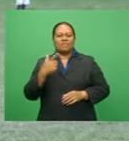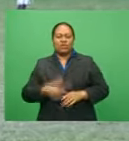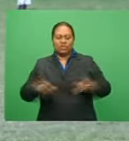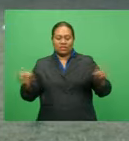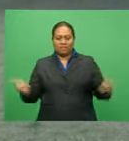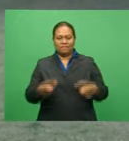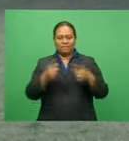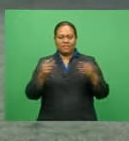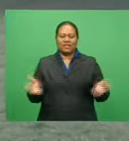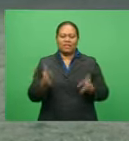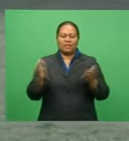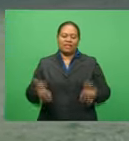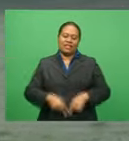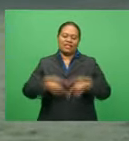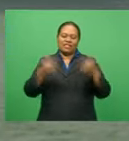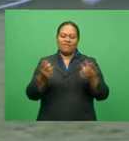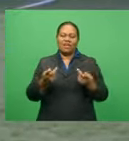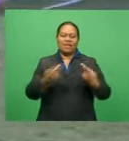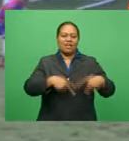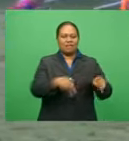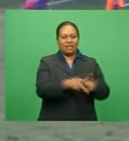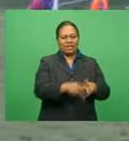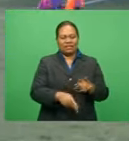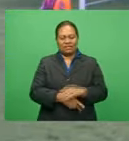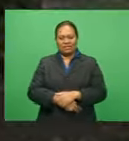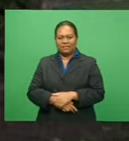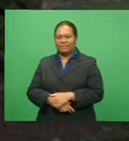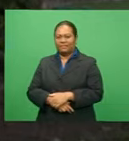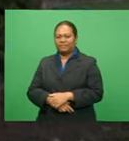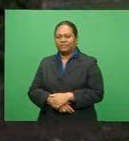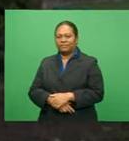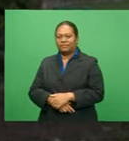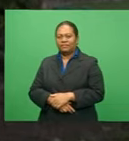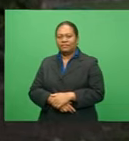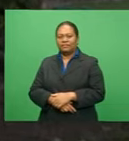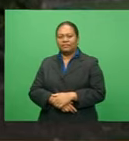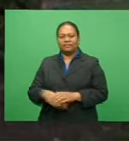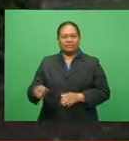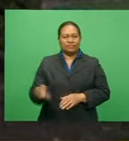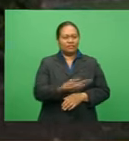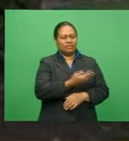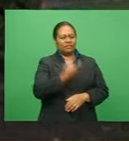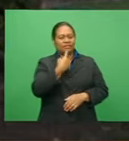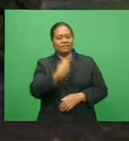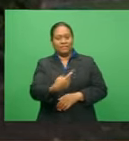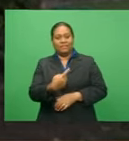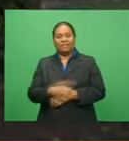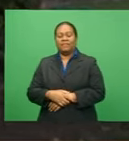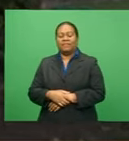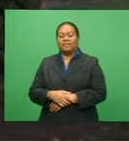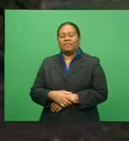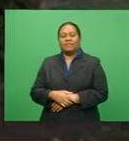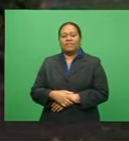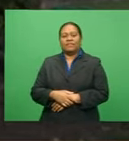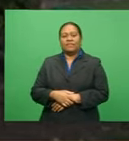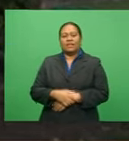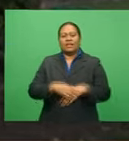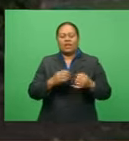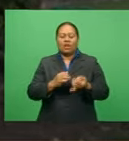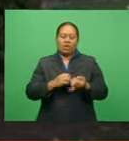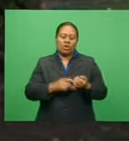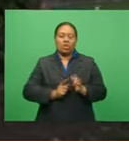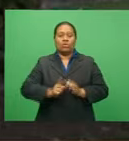tournament will be played at different venues. I know we're going to play with Lautoka, and Lautoka's host. Lautoka will